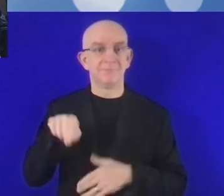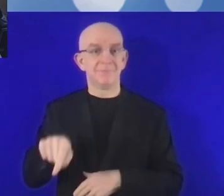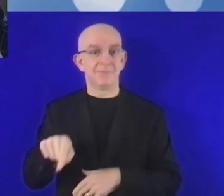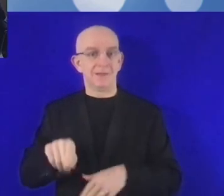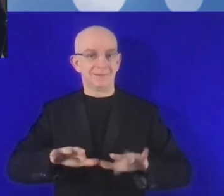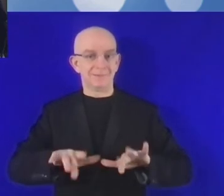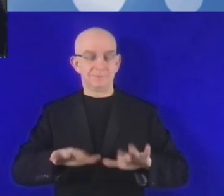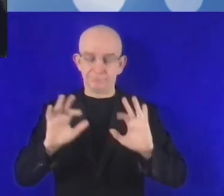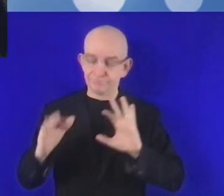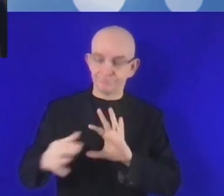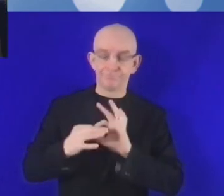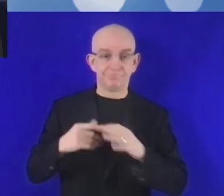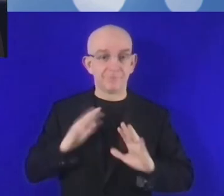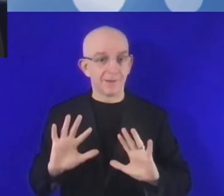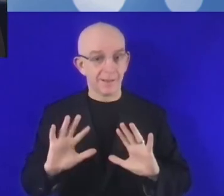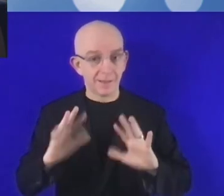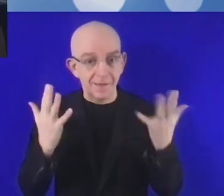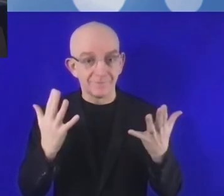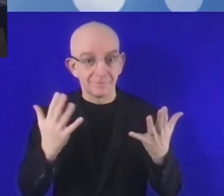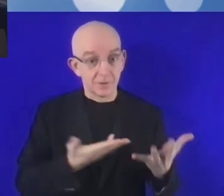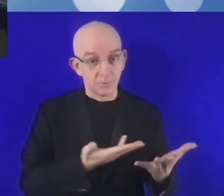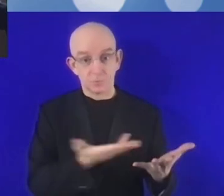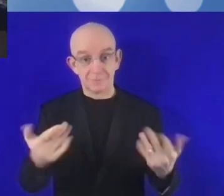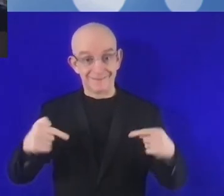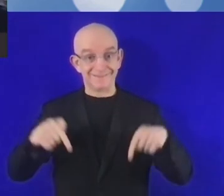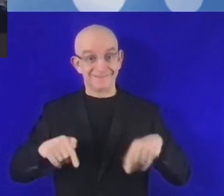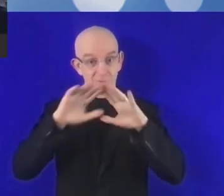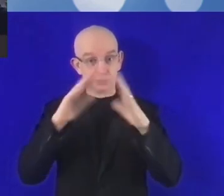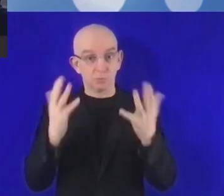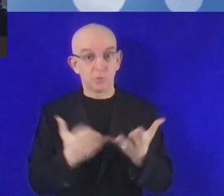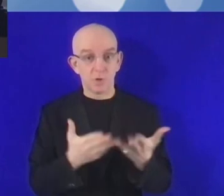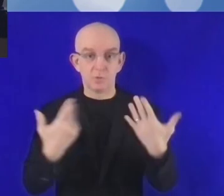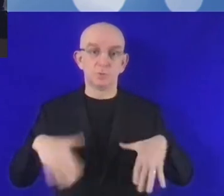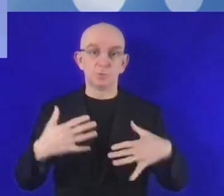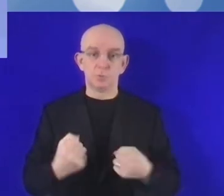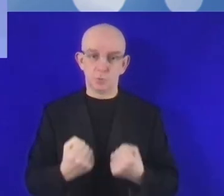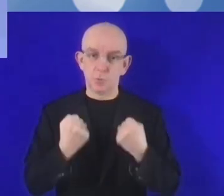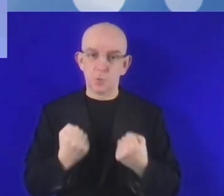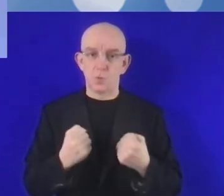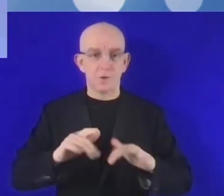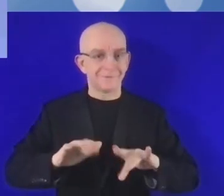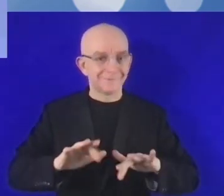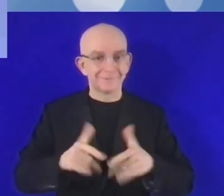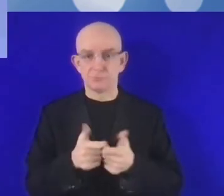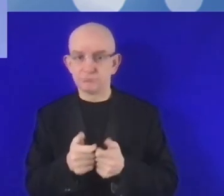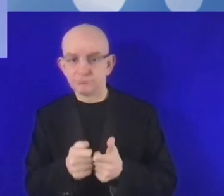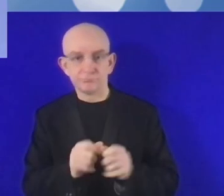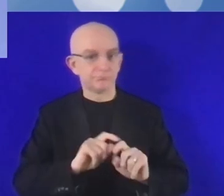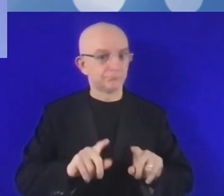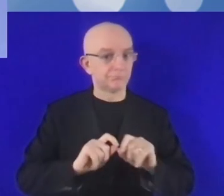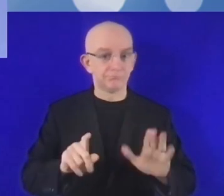fact. For the first time in history, Poland is hosting the global edition of the Internet Governance